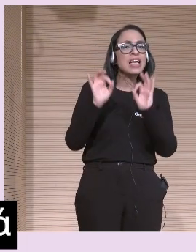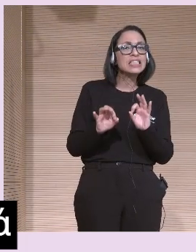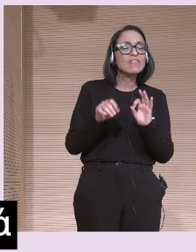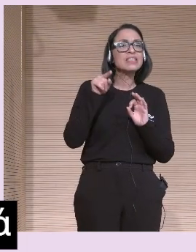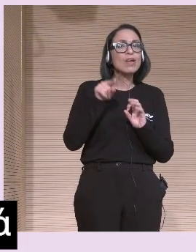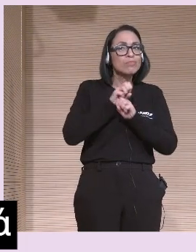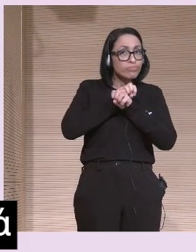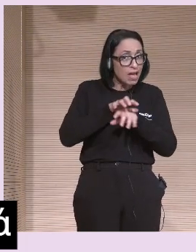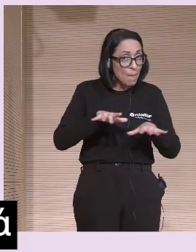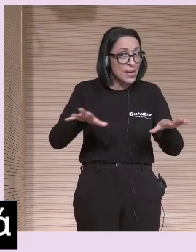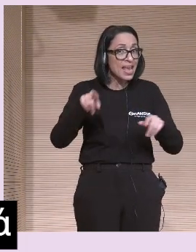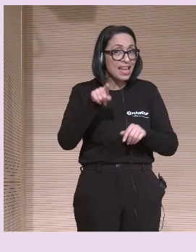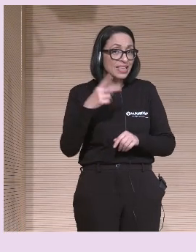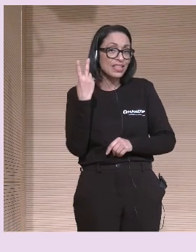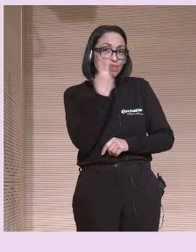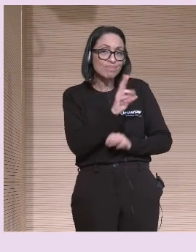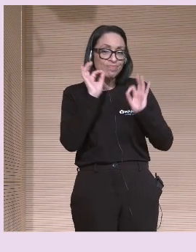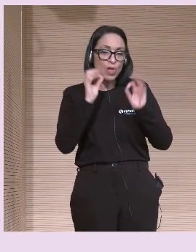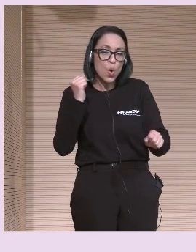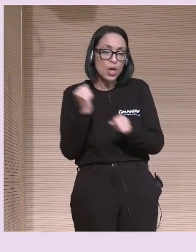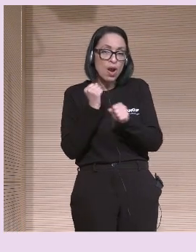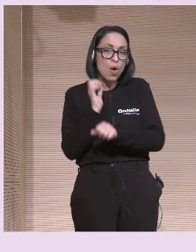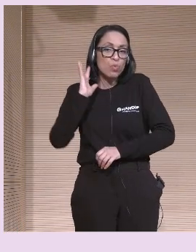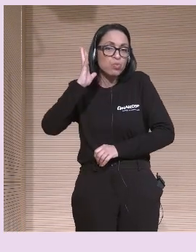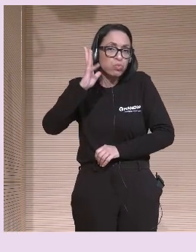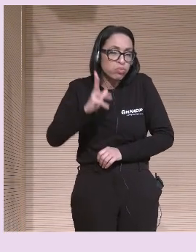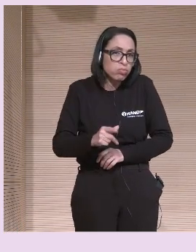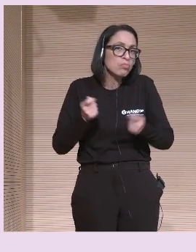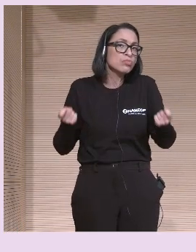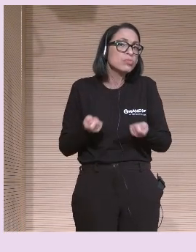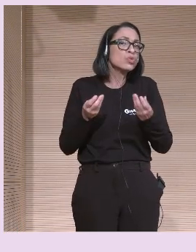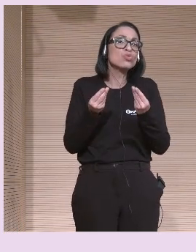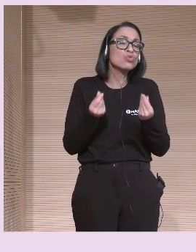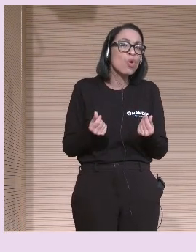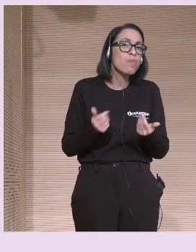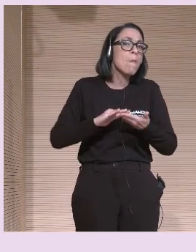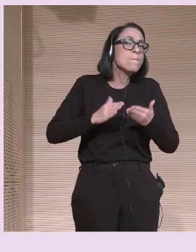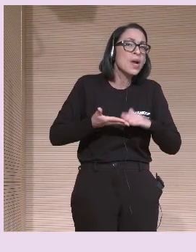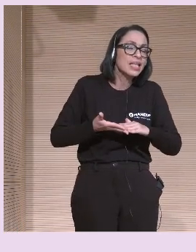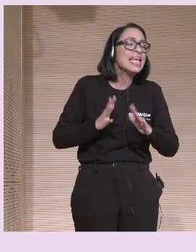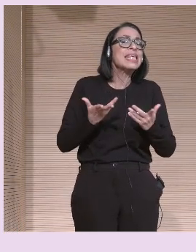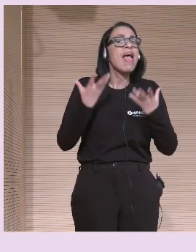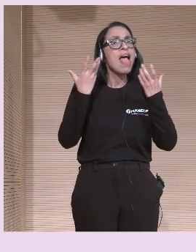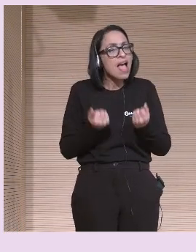both, practically and in terms of your position in the communities that you